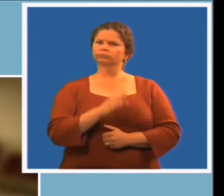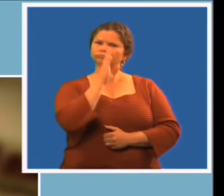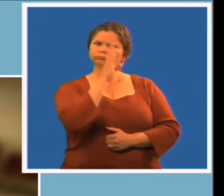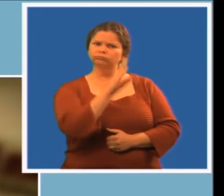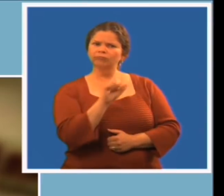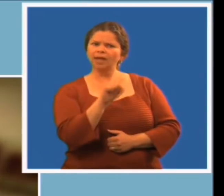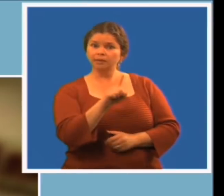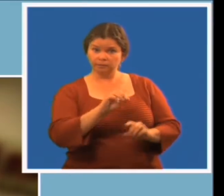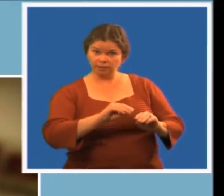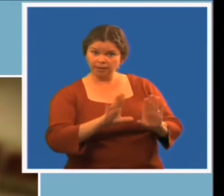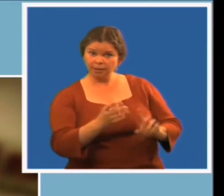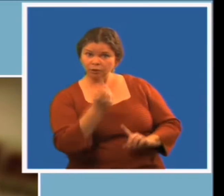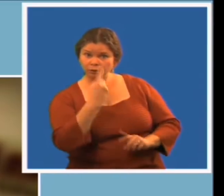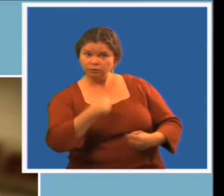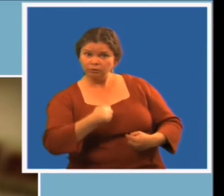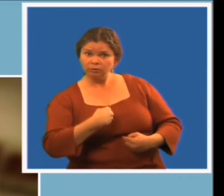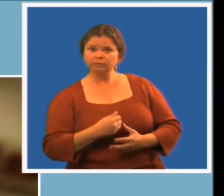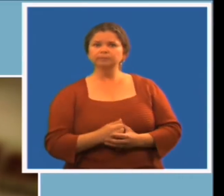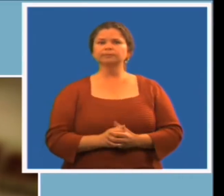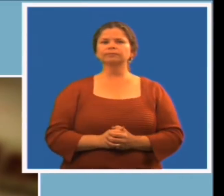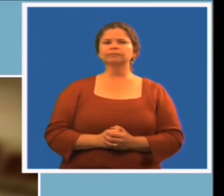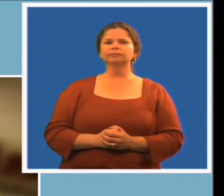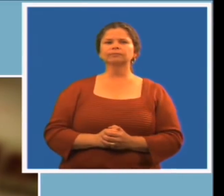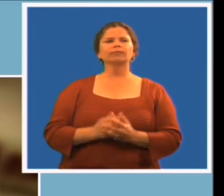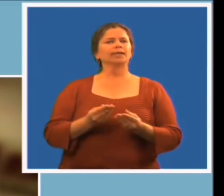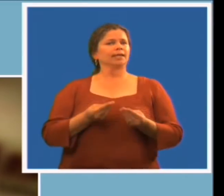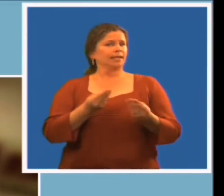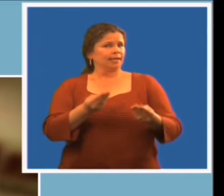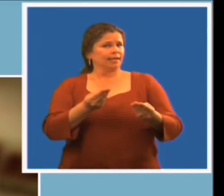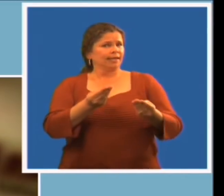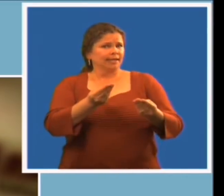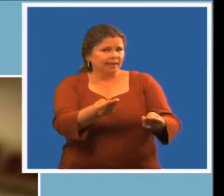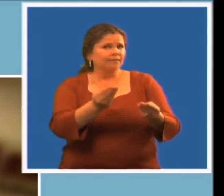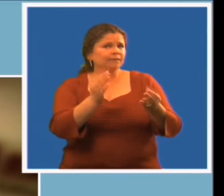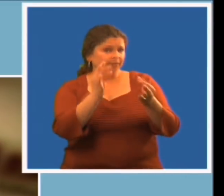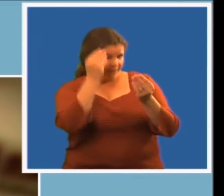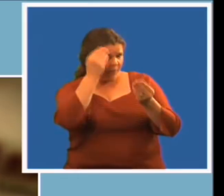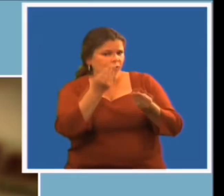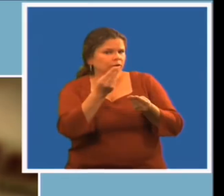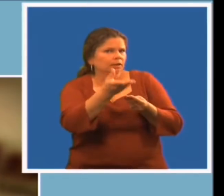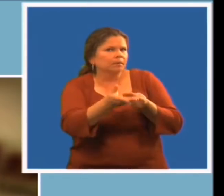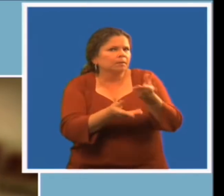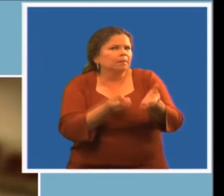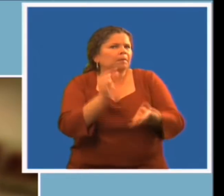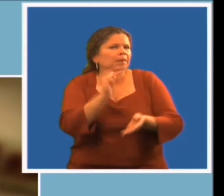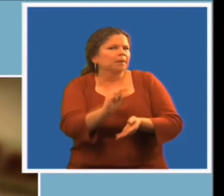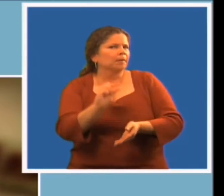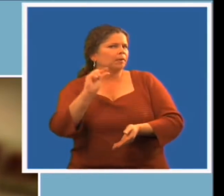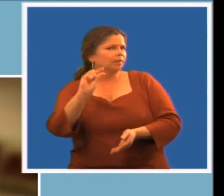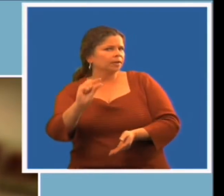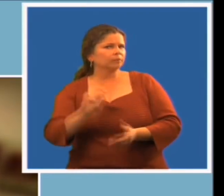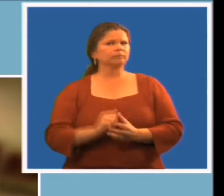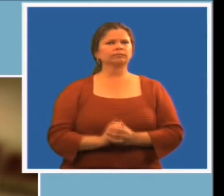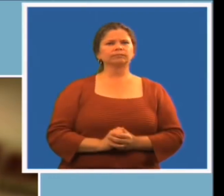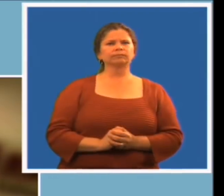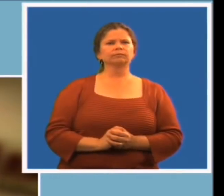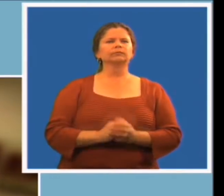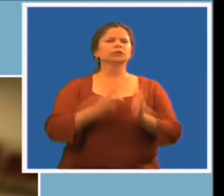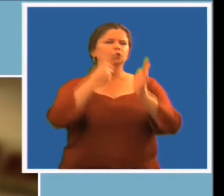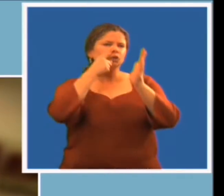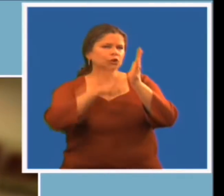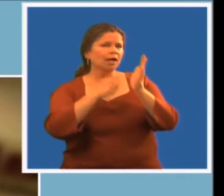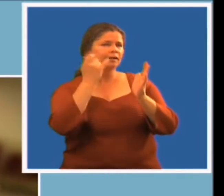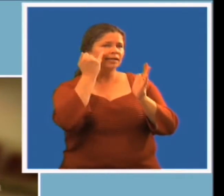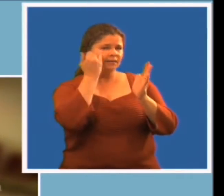understand this? Provide one piece of information at a time. Ask if anything needs to be